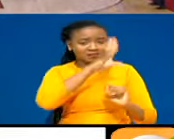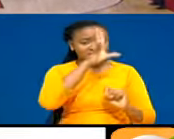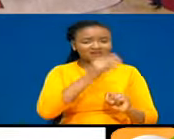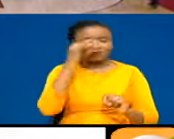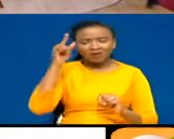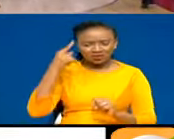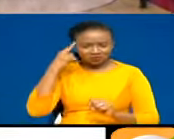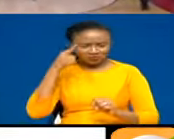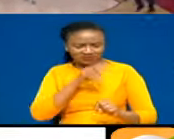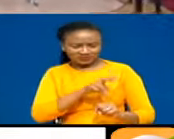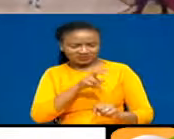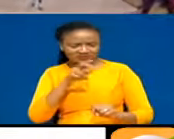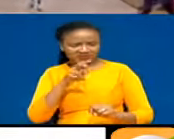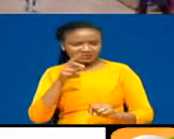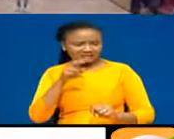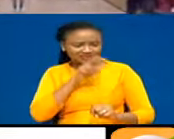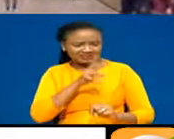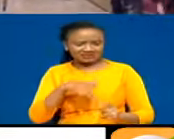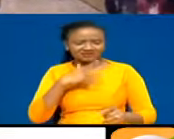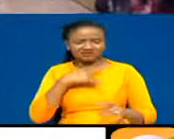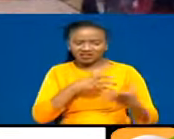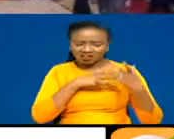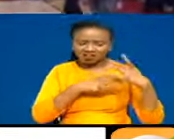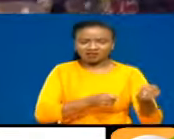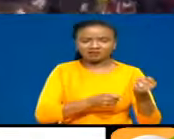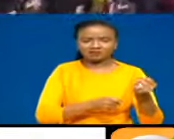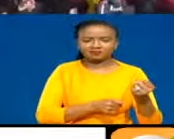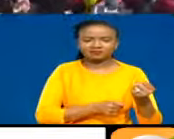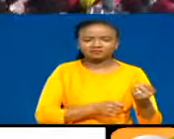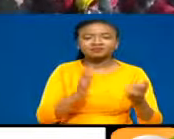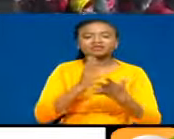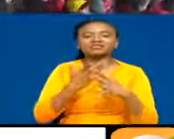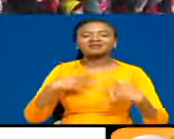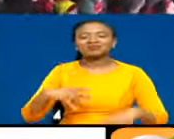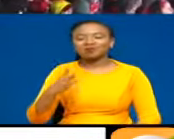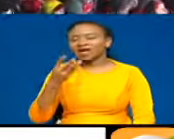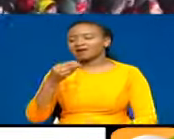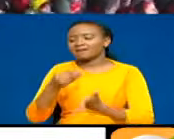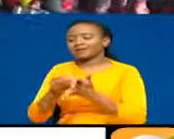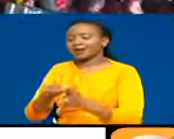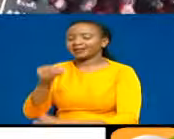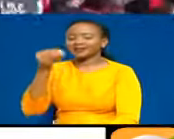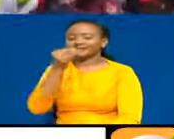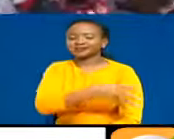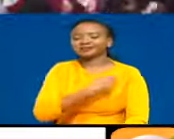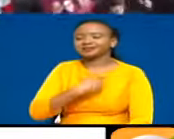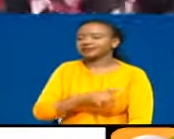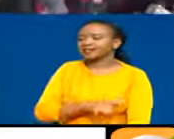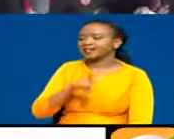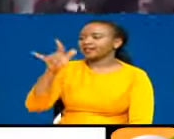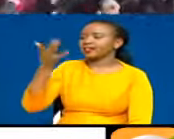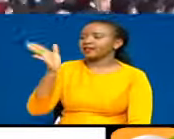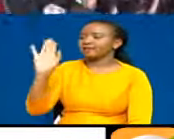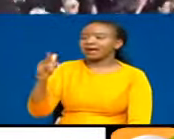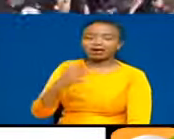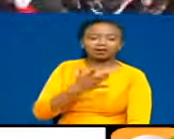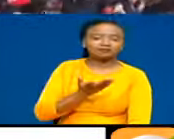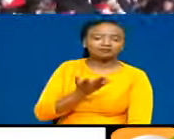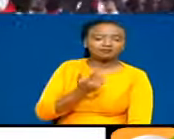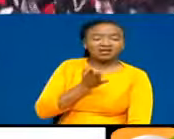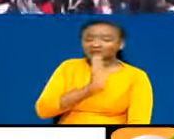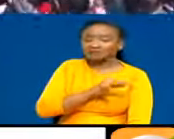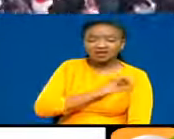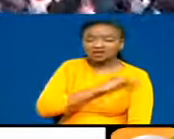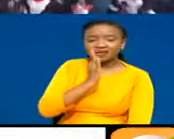there's some people who would say, you know what? Okay, throw some money at a project and they forget about it. Mm-hmm. You keep coming back. This is